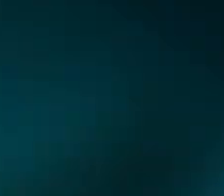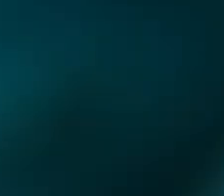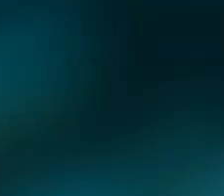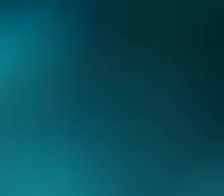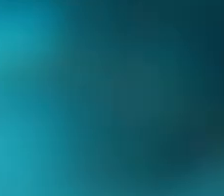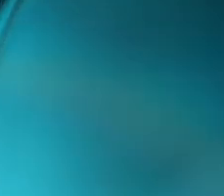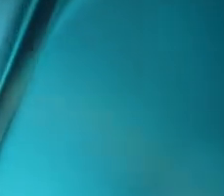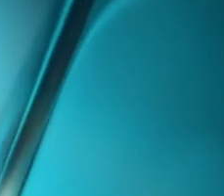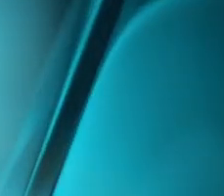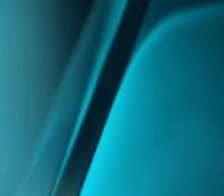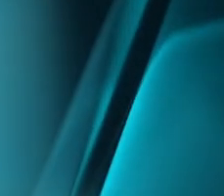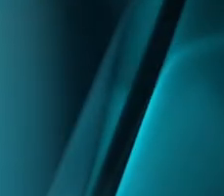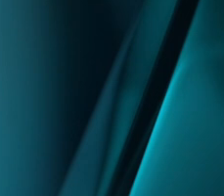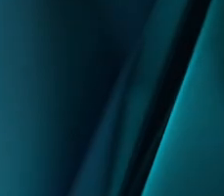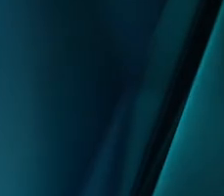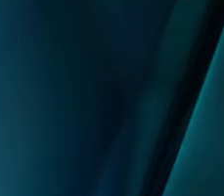it.